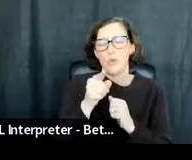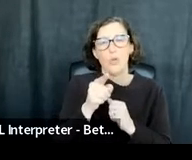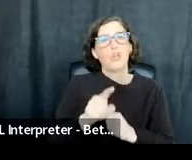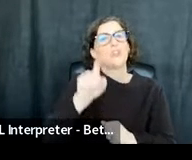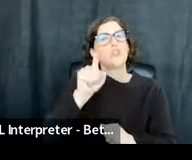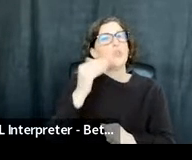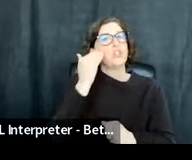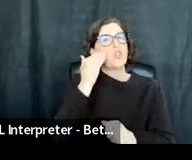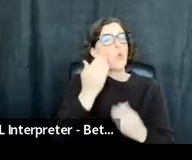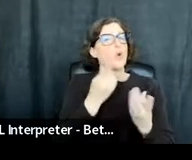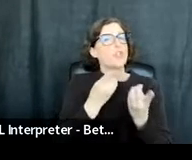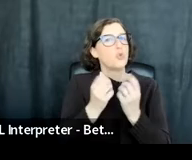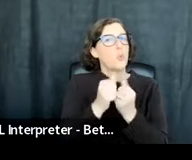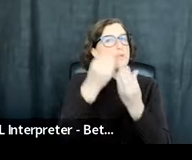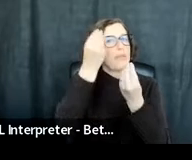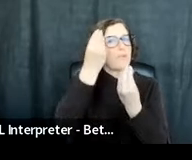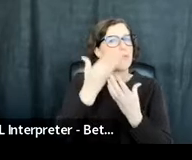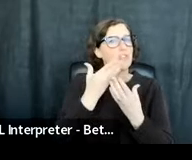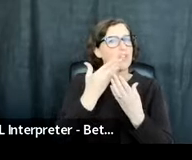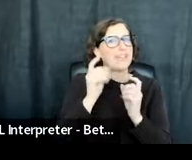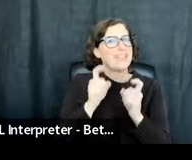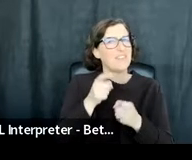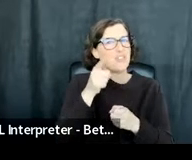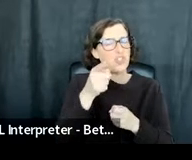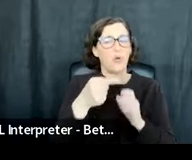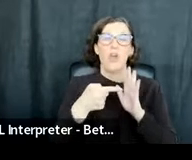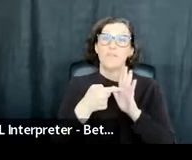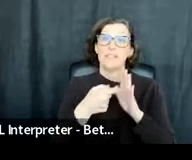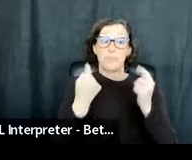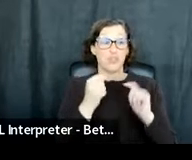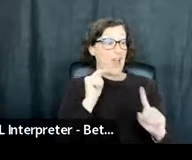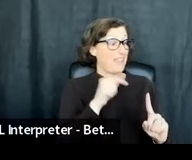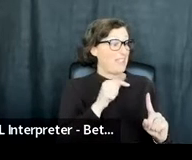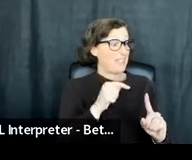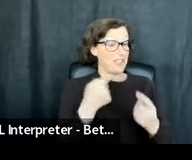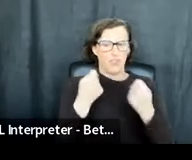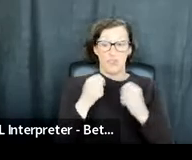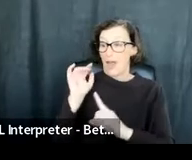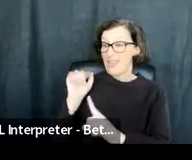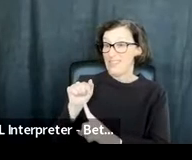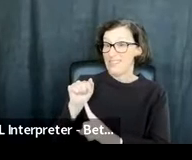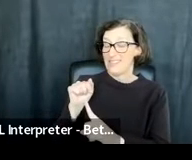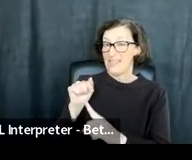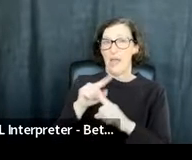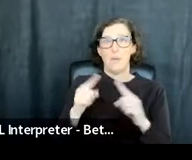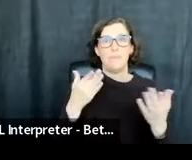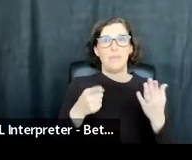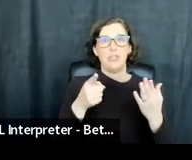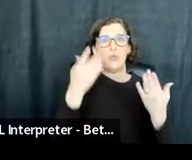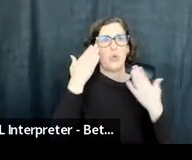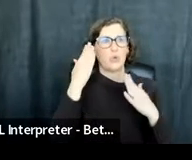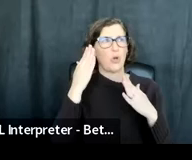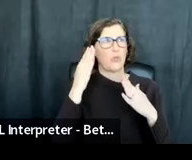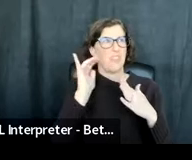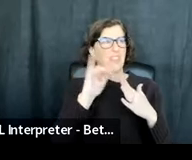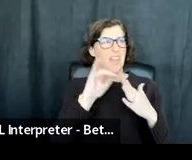know what to do with the information it was giving you, like try this or try that. But you might not know, well, what does that